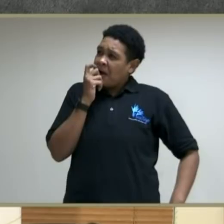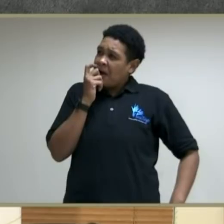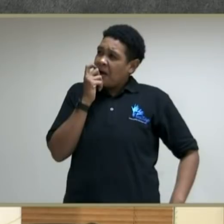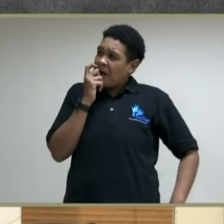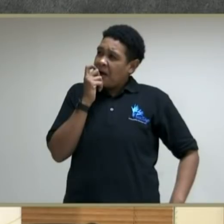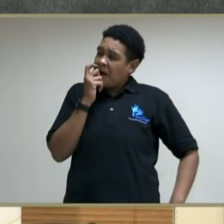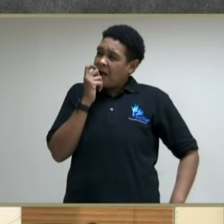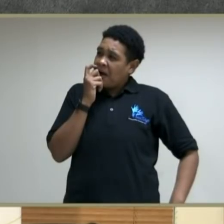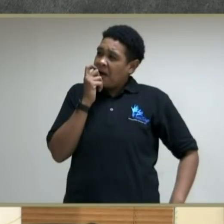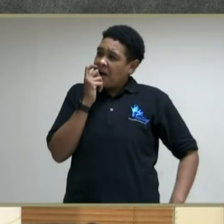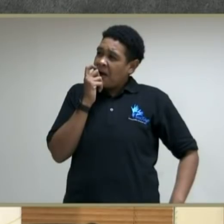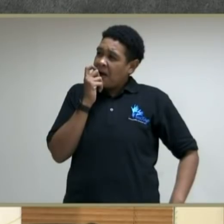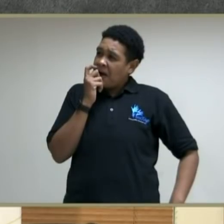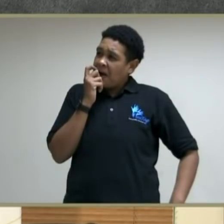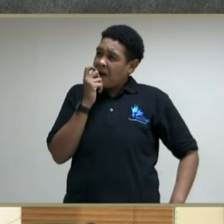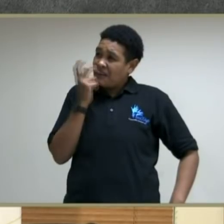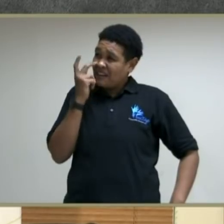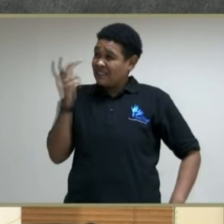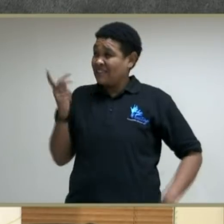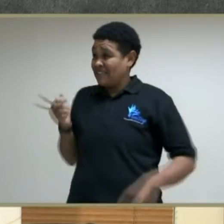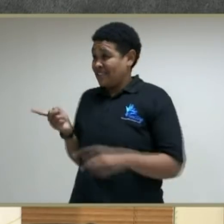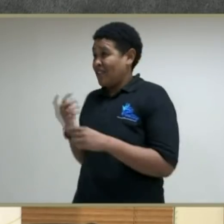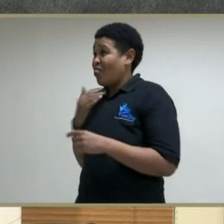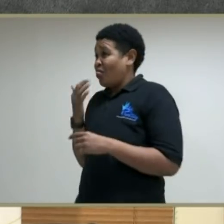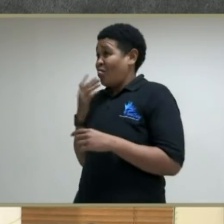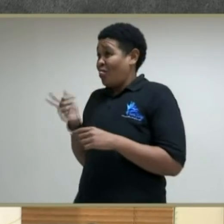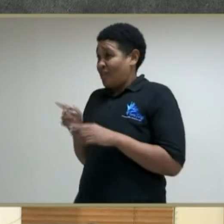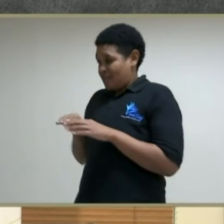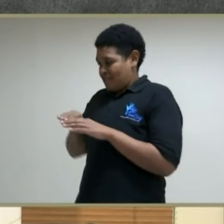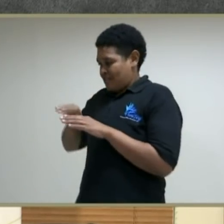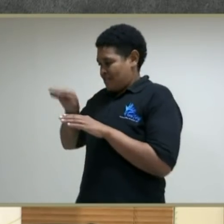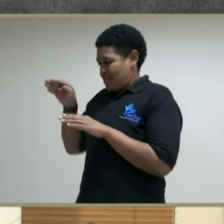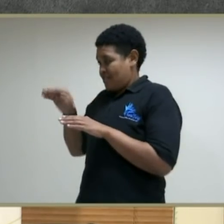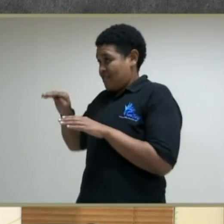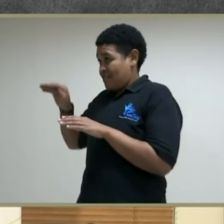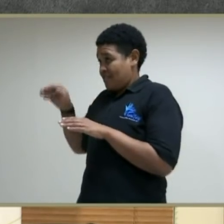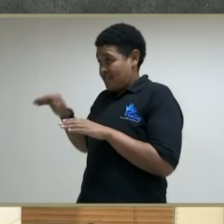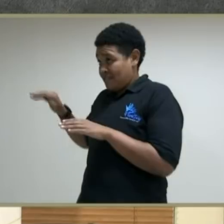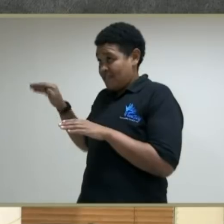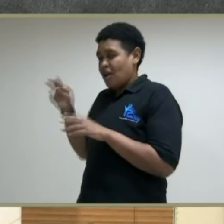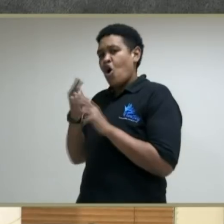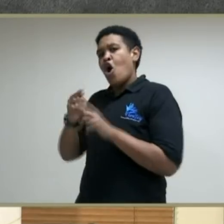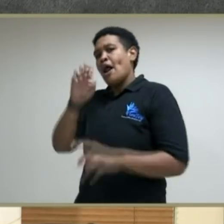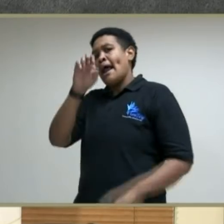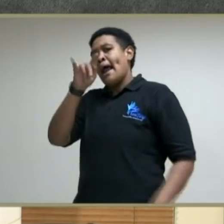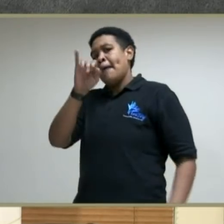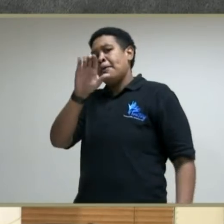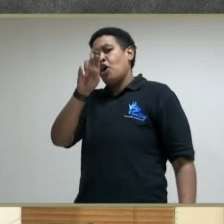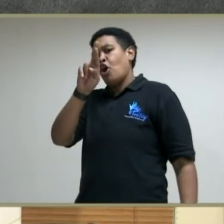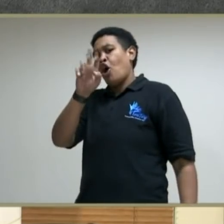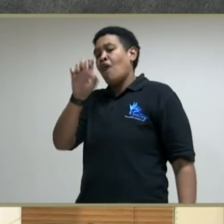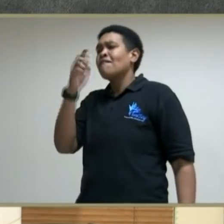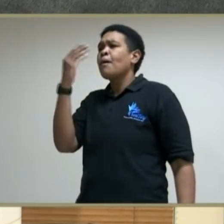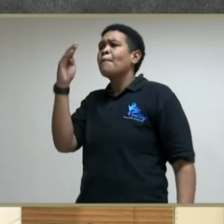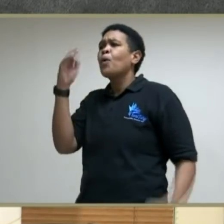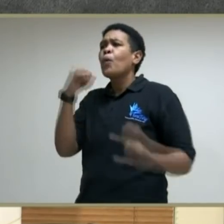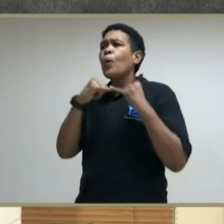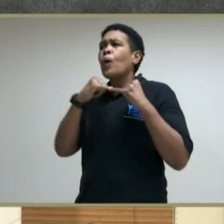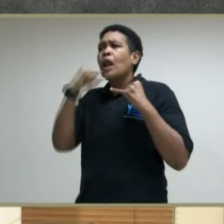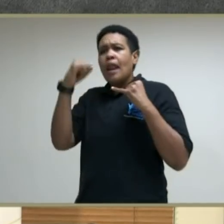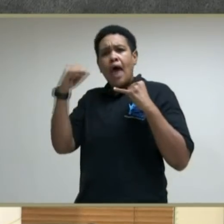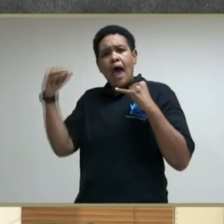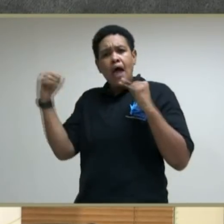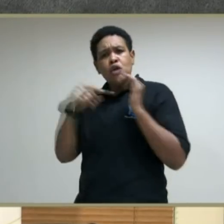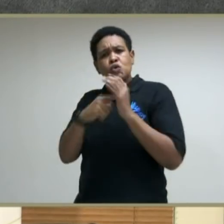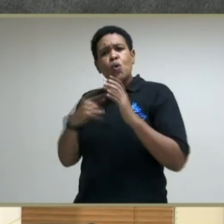the slide now is a picture of the epi curve, and the blue lines show what's happening in terms of the trends. And